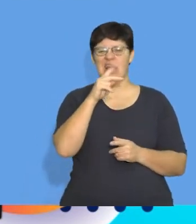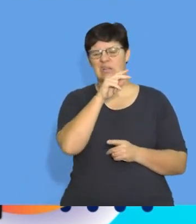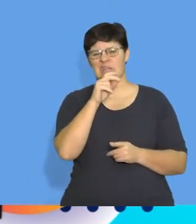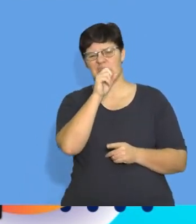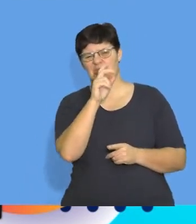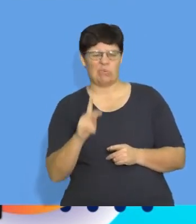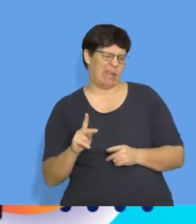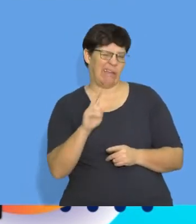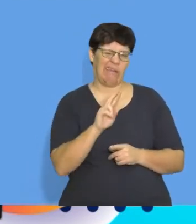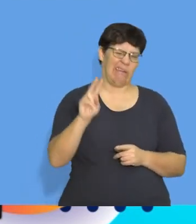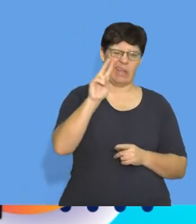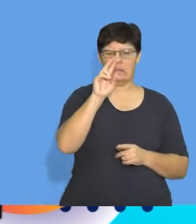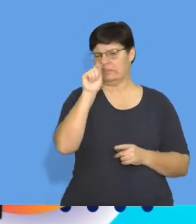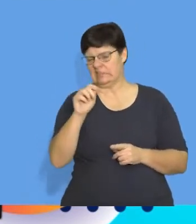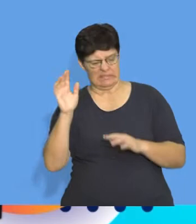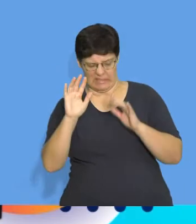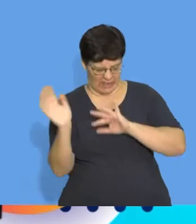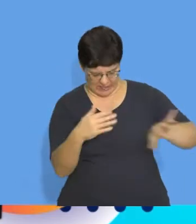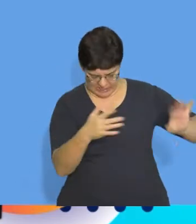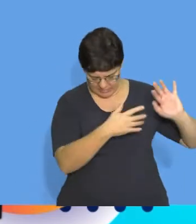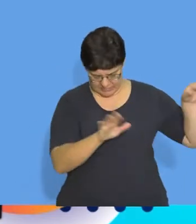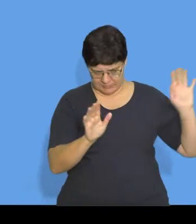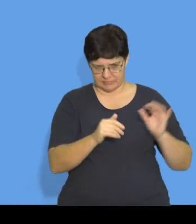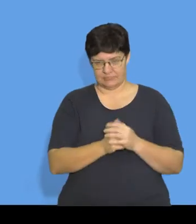let's just make maths easier. So